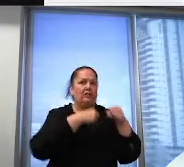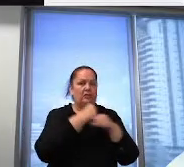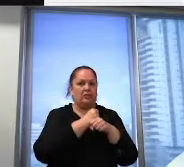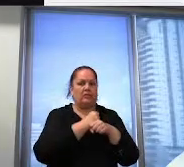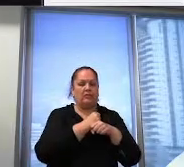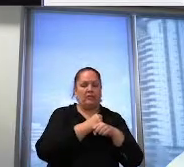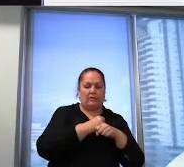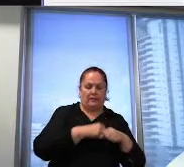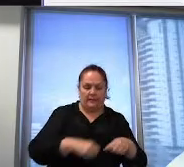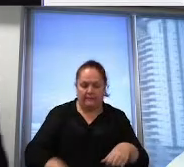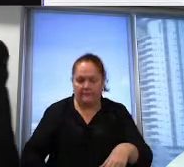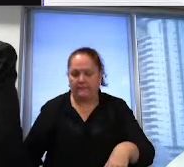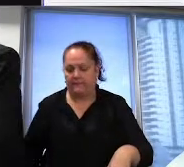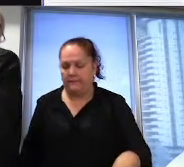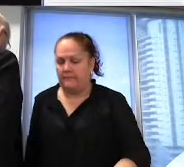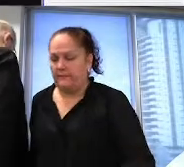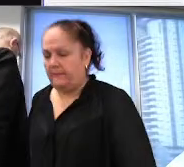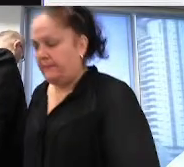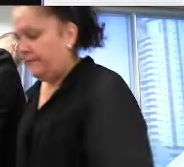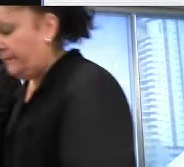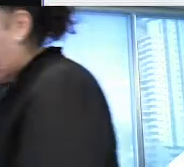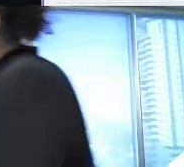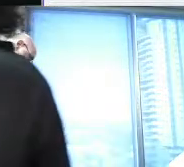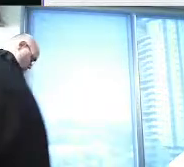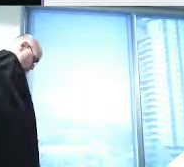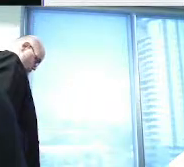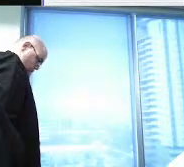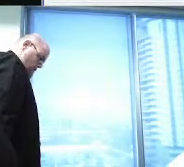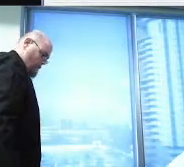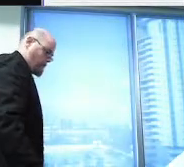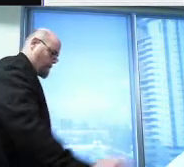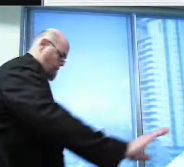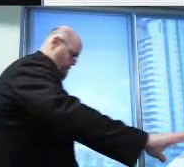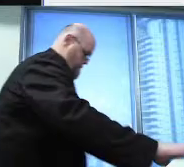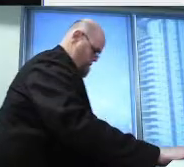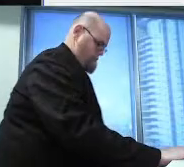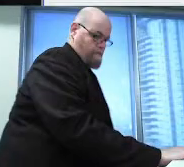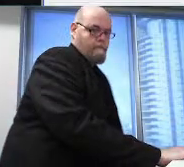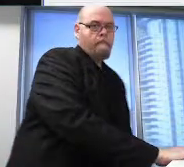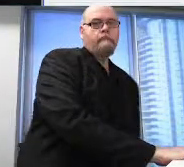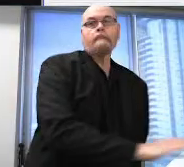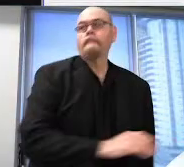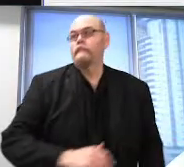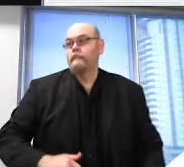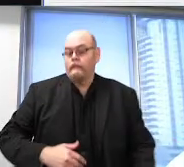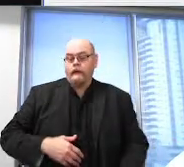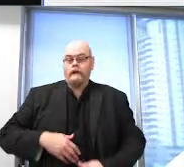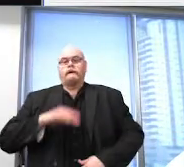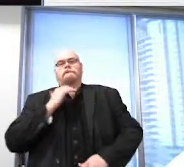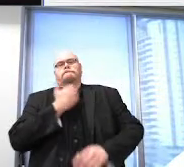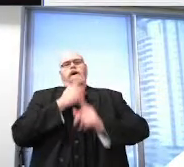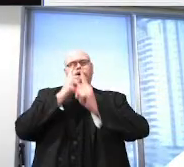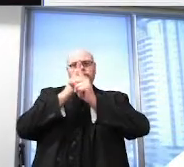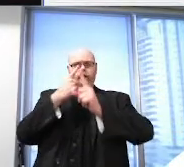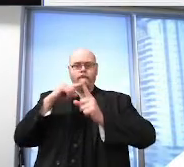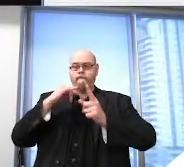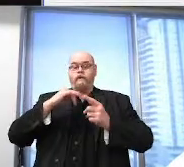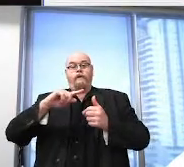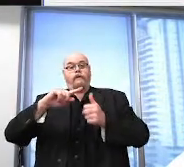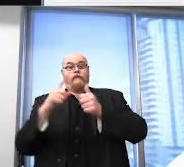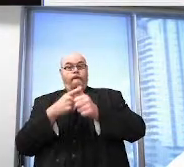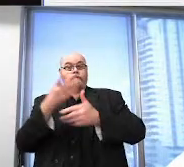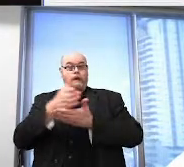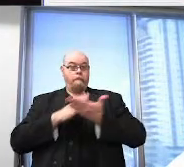fiscal year? Our target for the first half of this calendar year was to